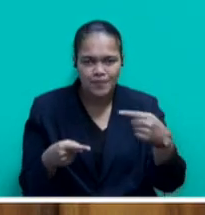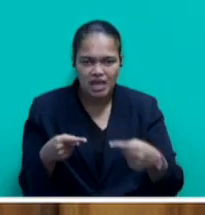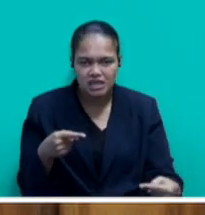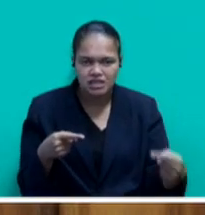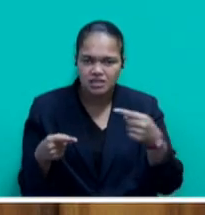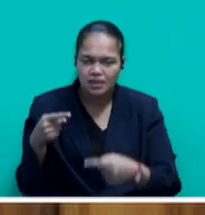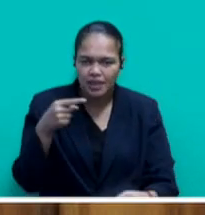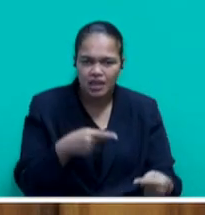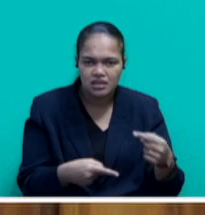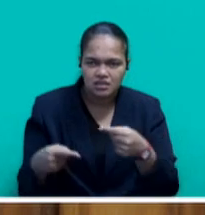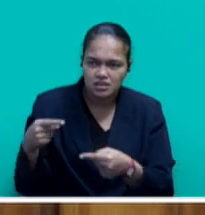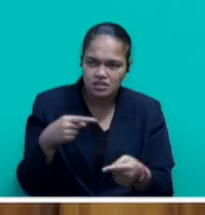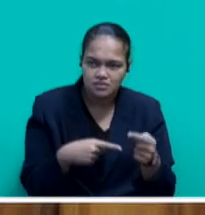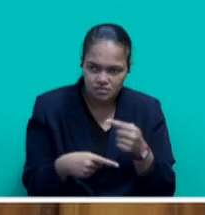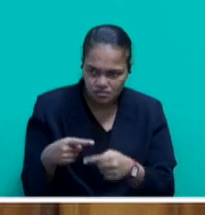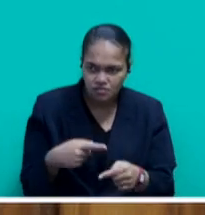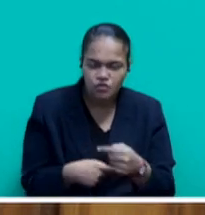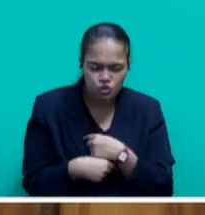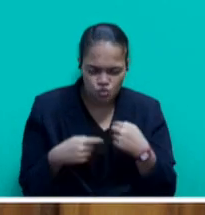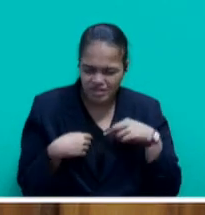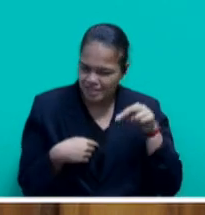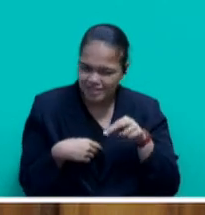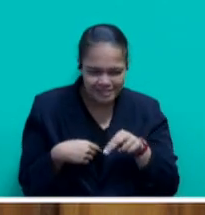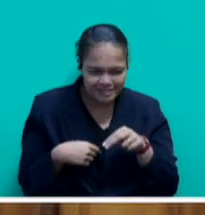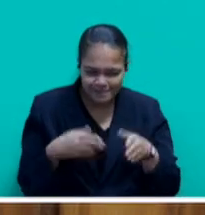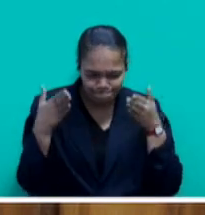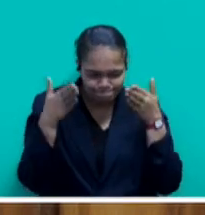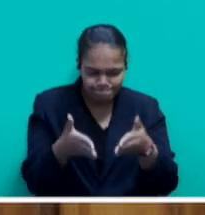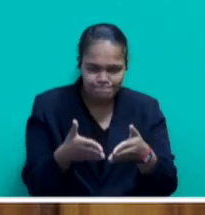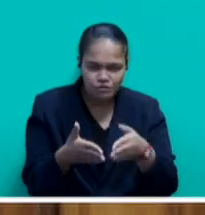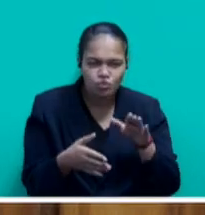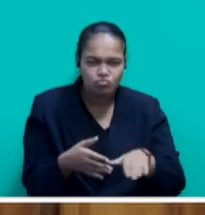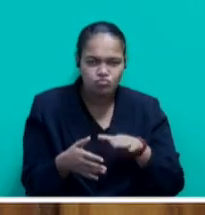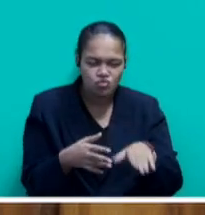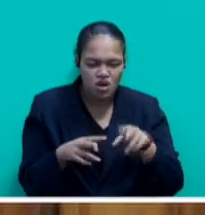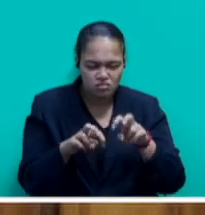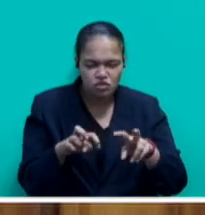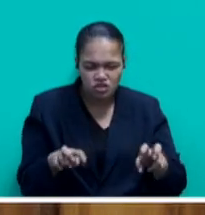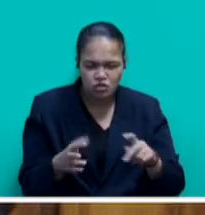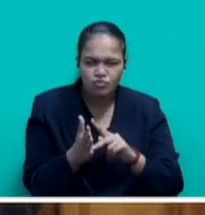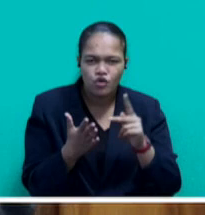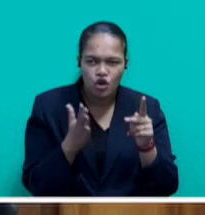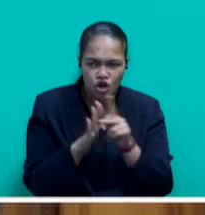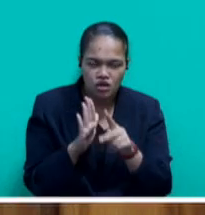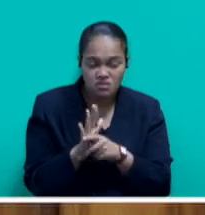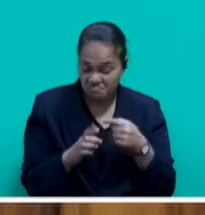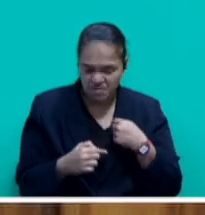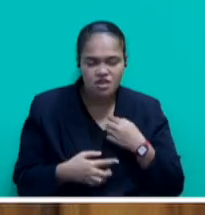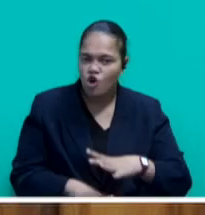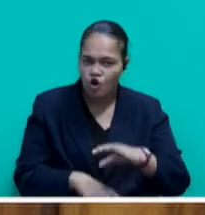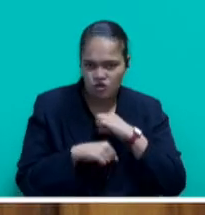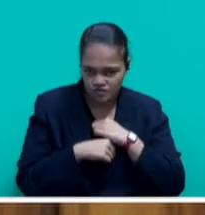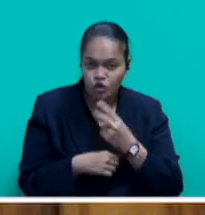the anomaly we now have to deal with as a result of poorly researched policies. I am confident, Mr. Speaker, sir, that